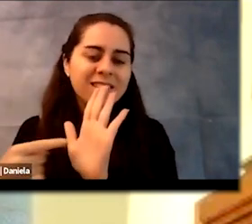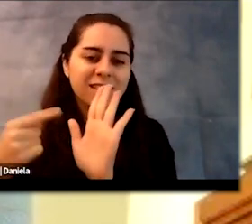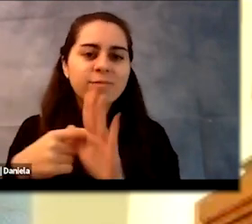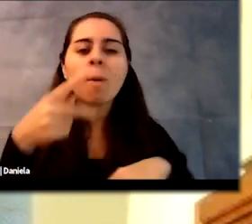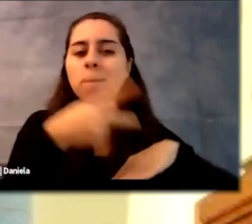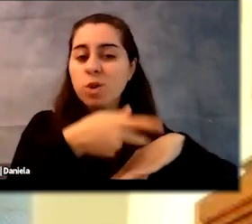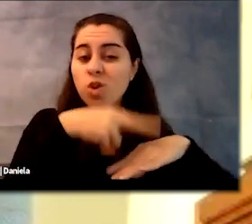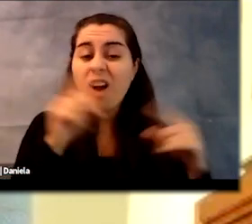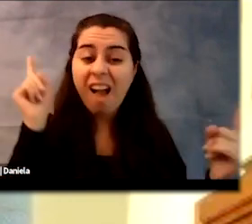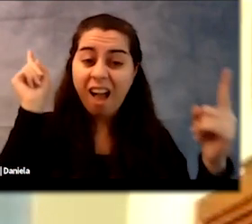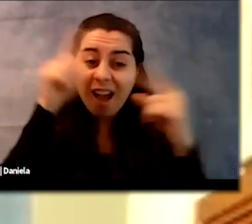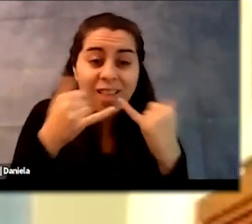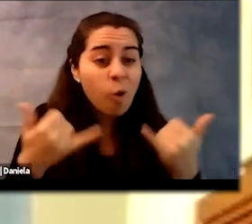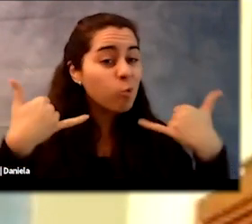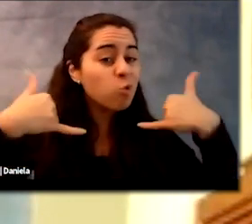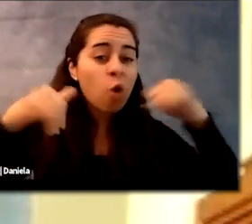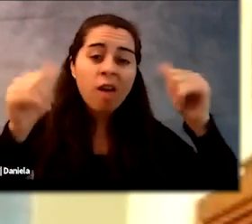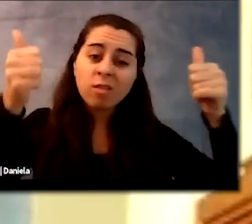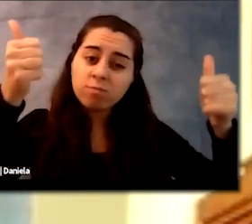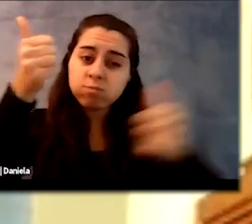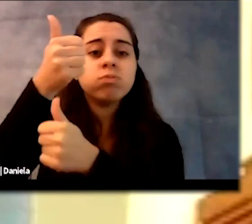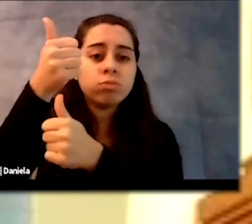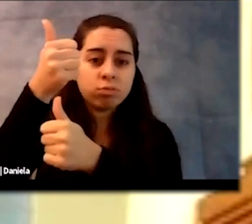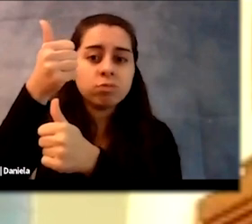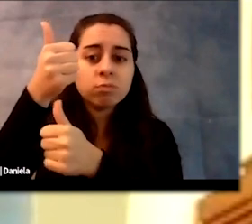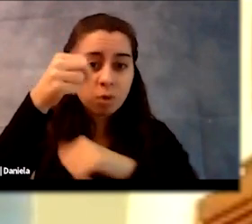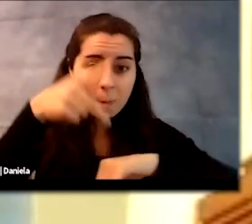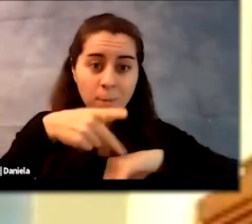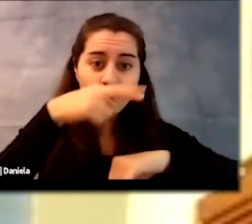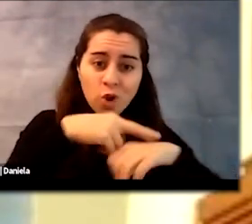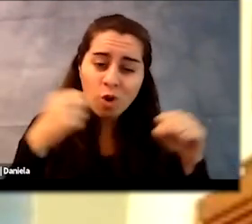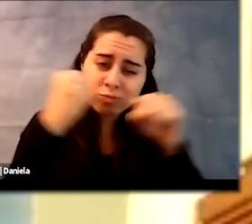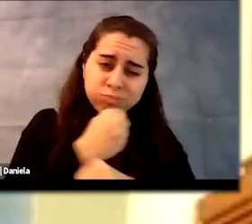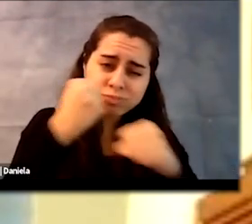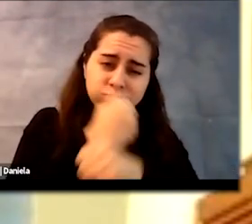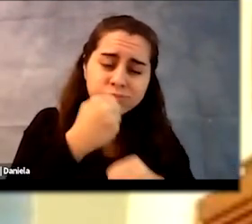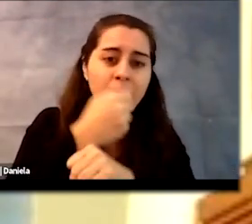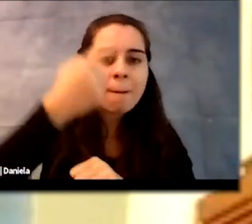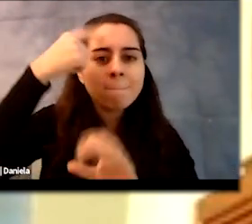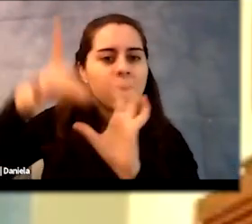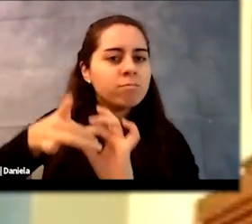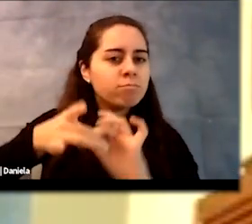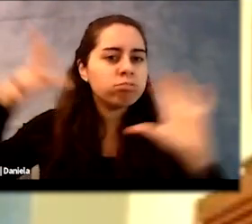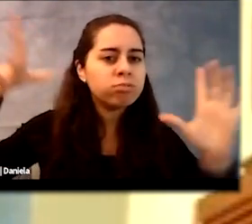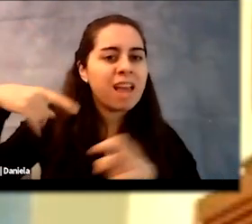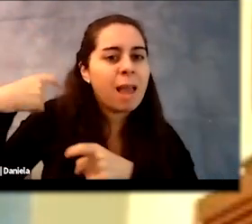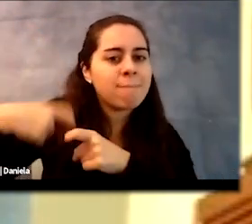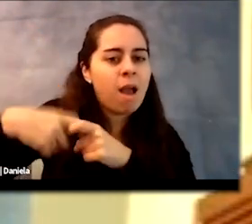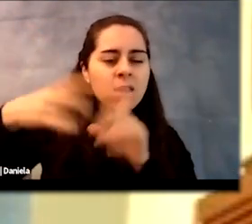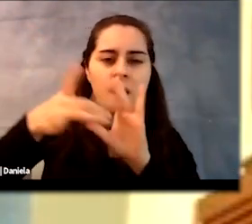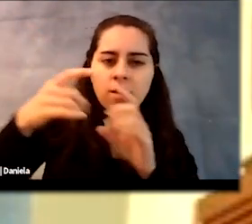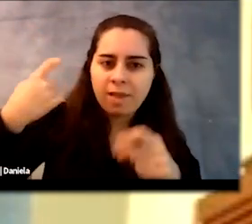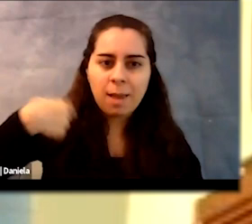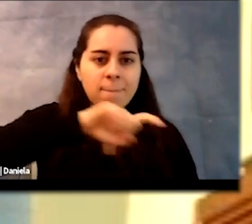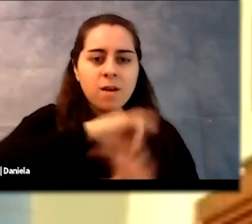that to this day. Puerto Ricans fought for freedom from Spain in the 1800s, but had not fully achieved it when